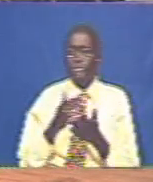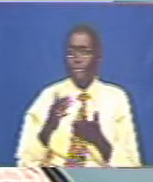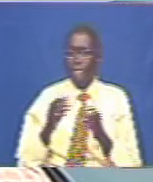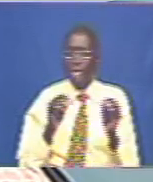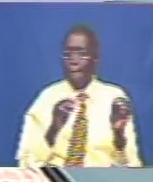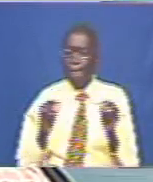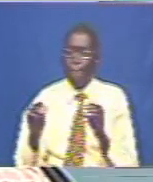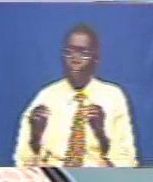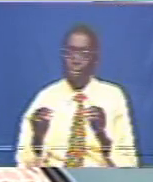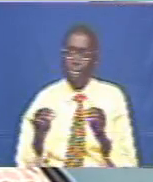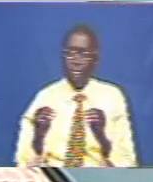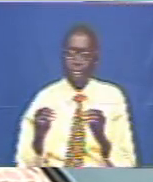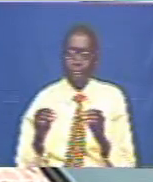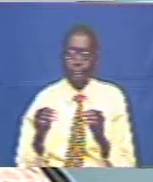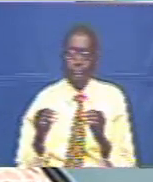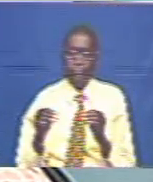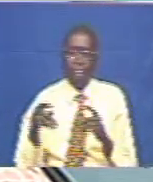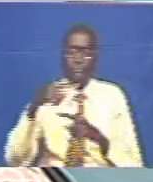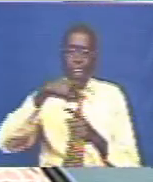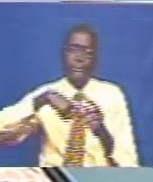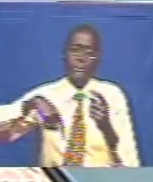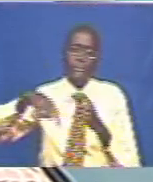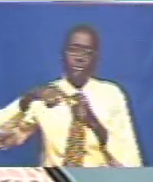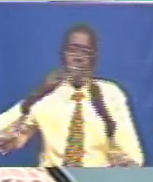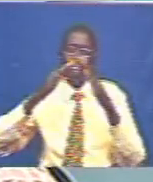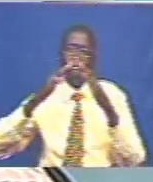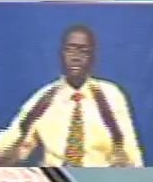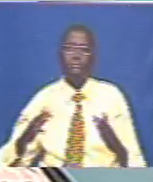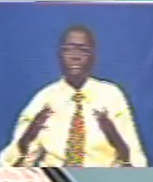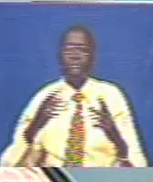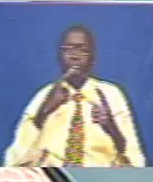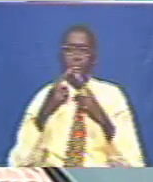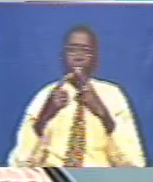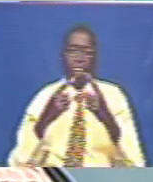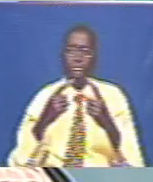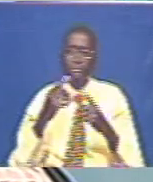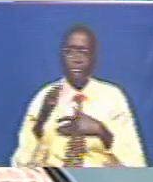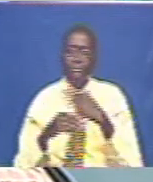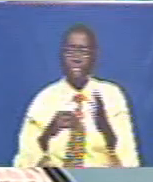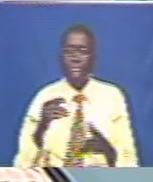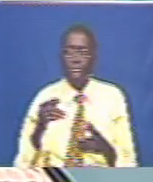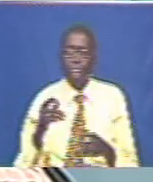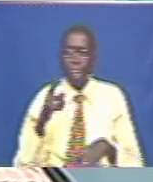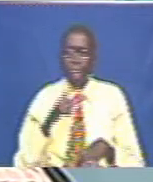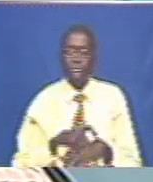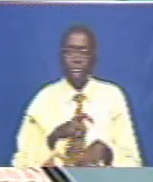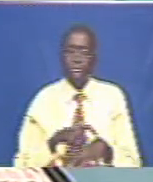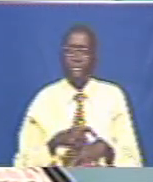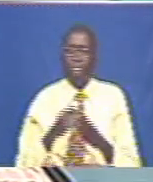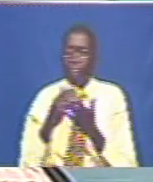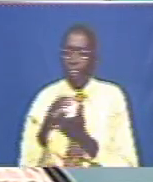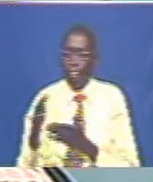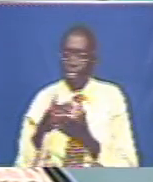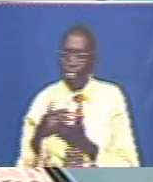movement, are the incentives that revolve around the housing, as we talk about it. At the moment, the cooperatives have not